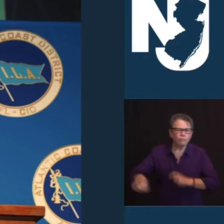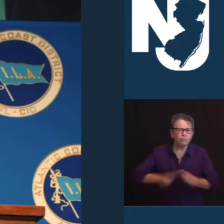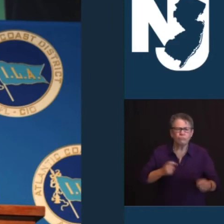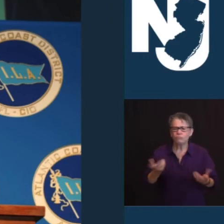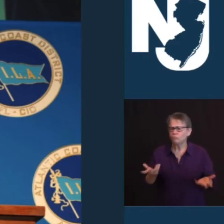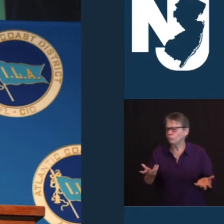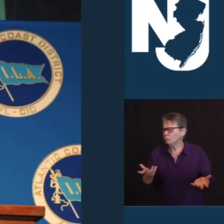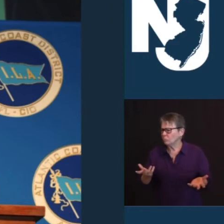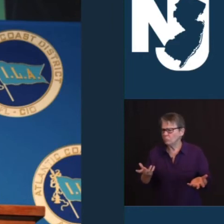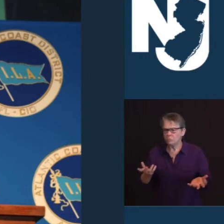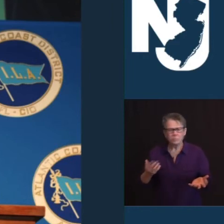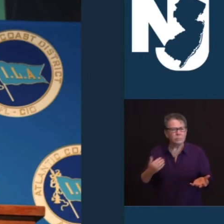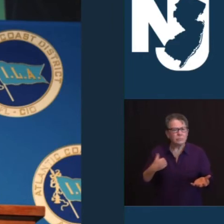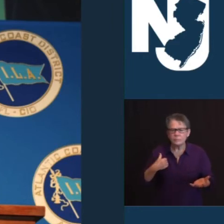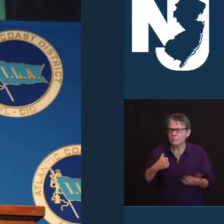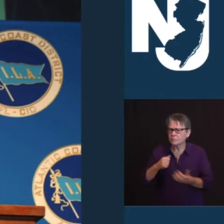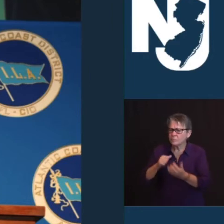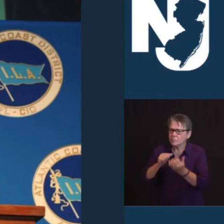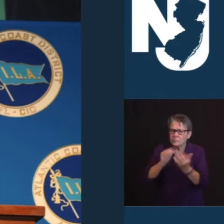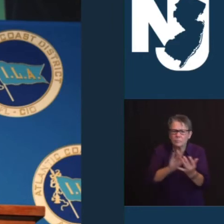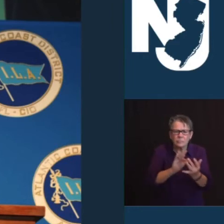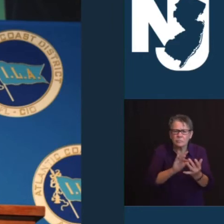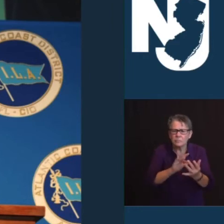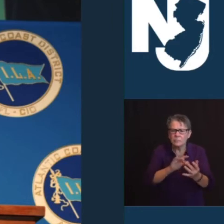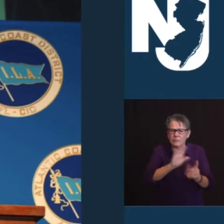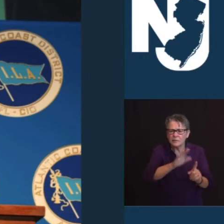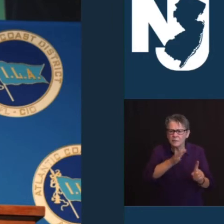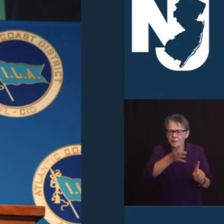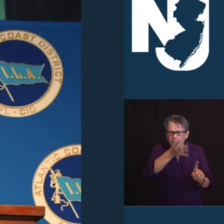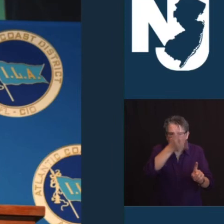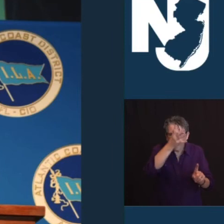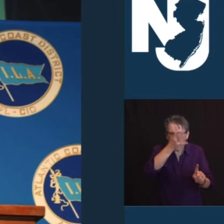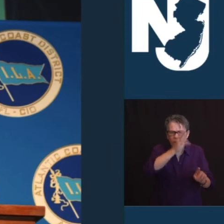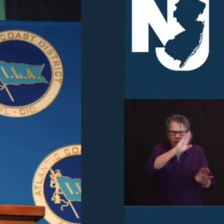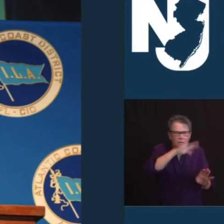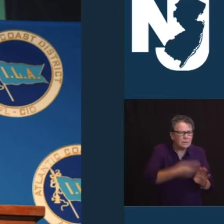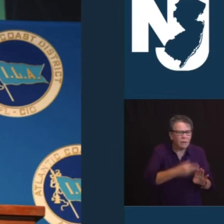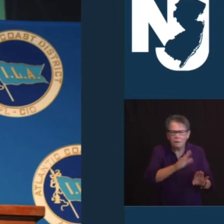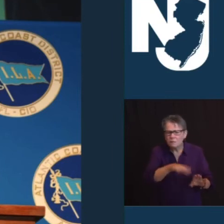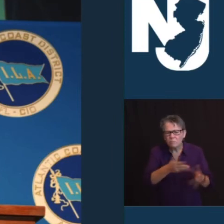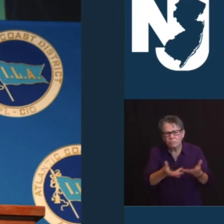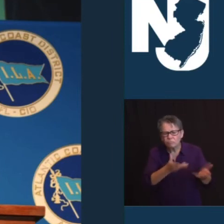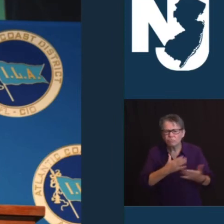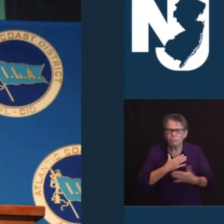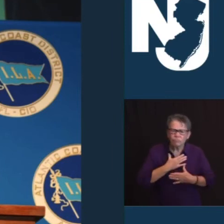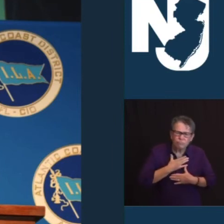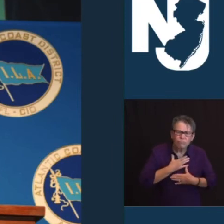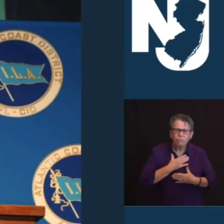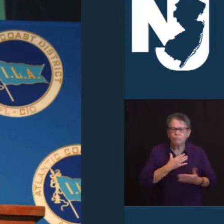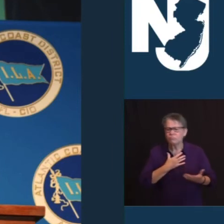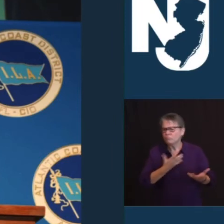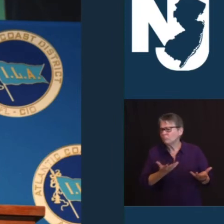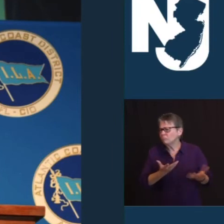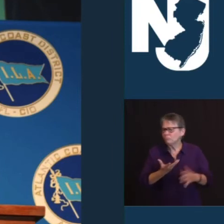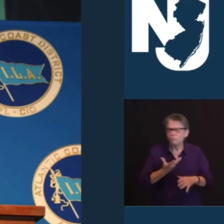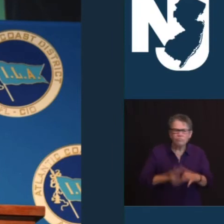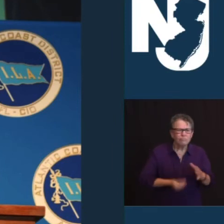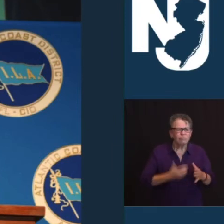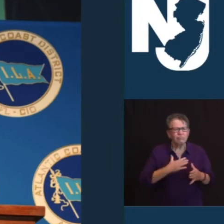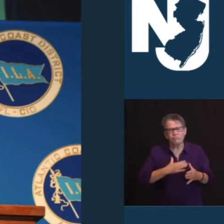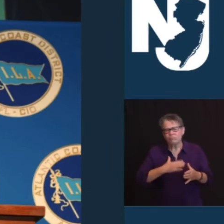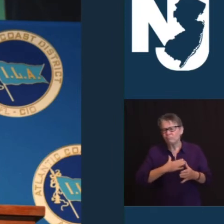and Dennis Daggett. I was with Herbie Hall at the Port of Newark, another great distinguished colleague, and he and I both spoke